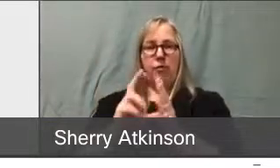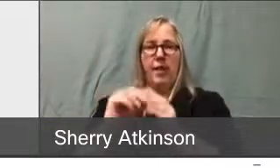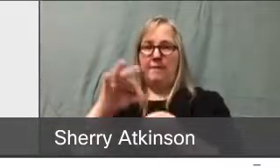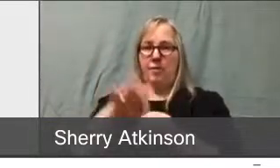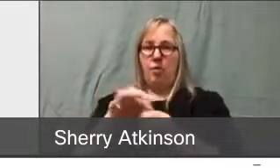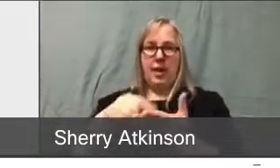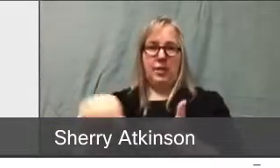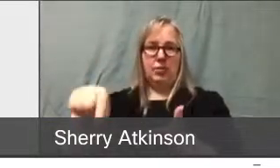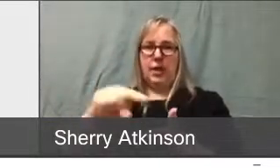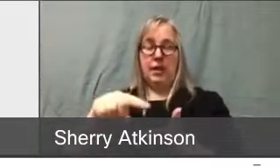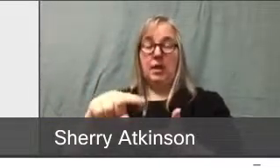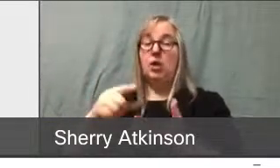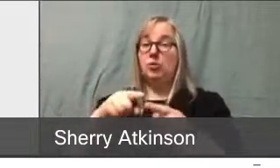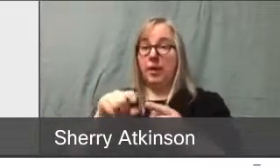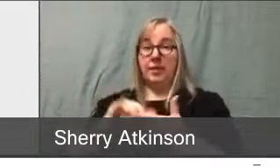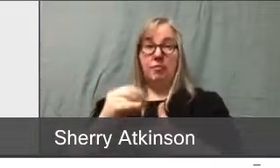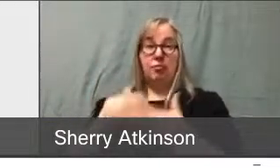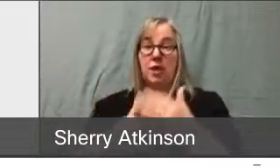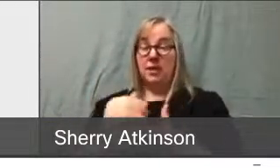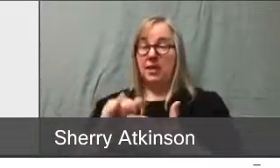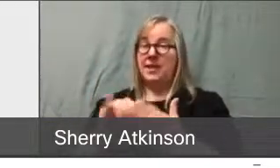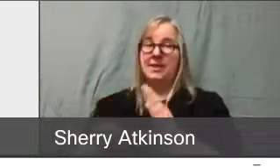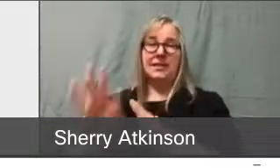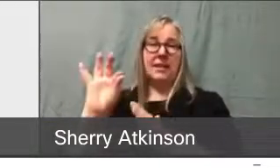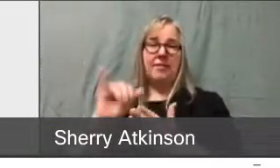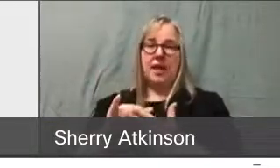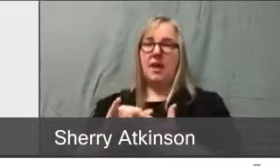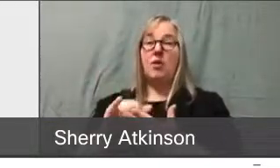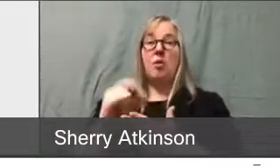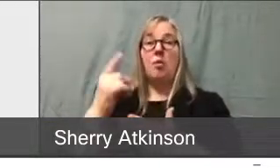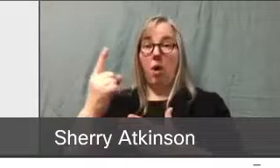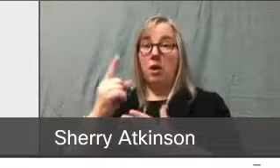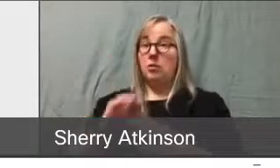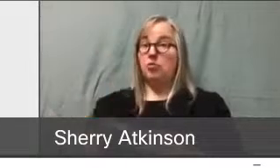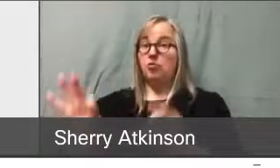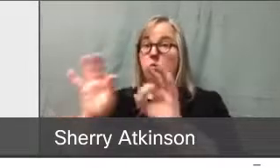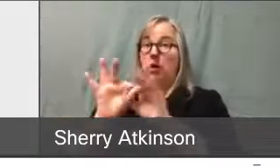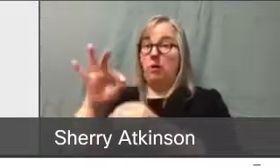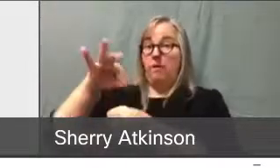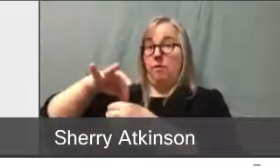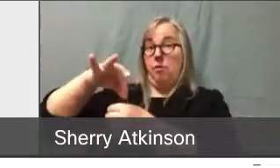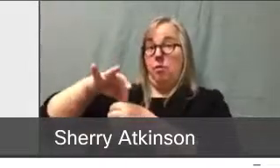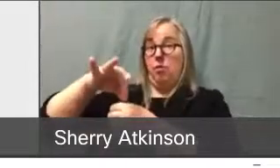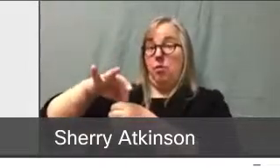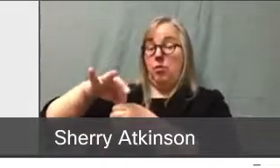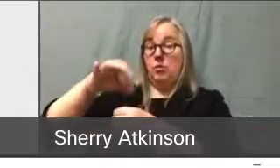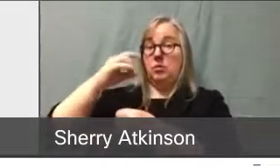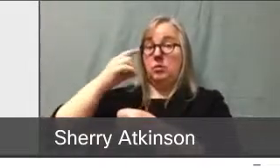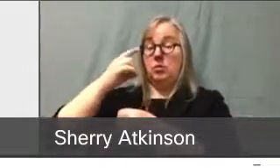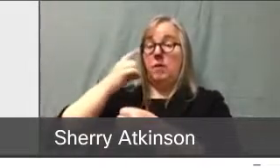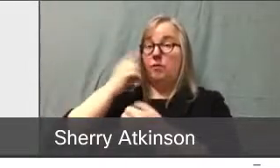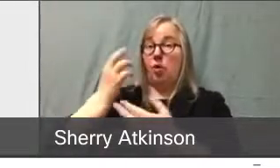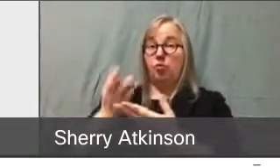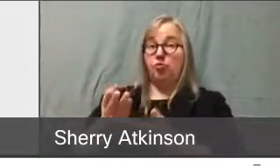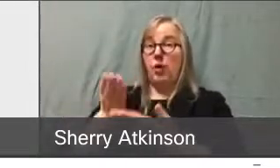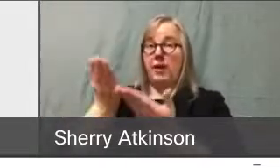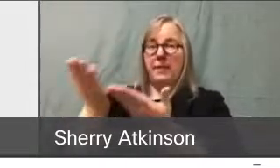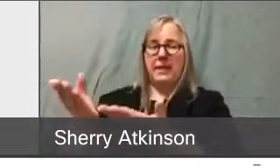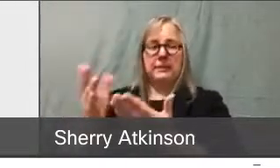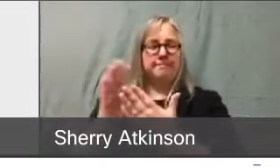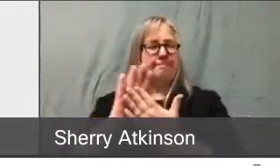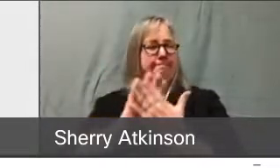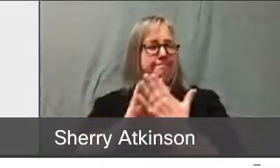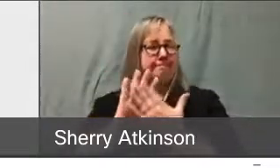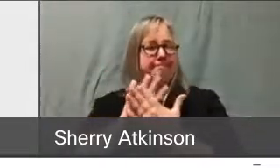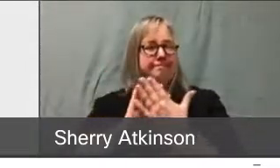process, it is discovered that one of the critical votes for the recommendation is not very clear.